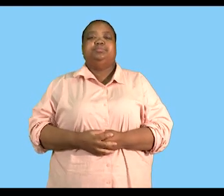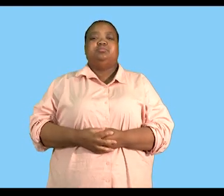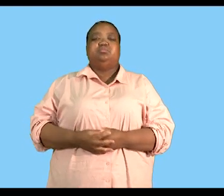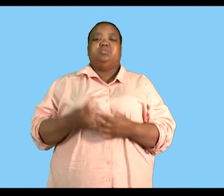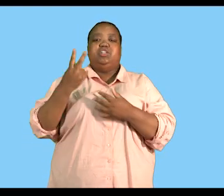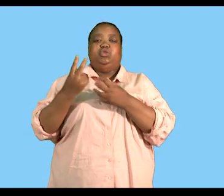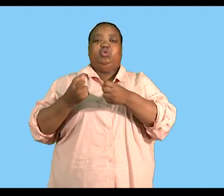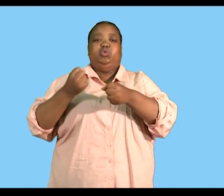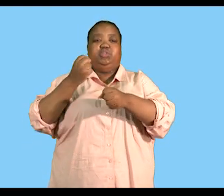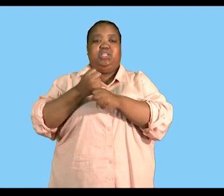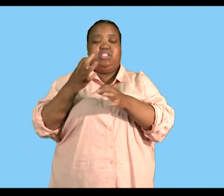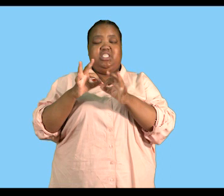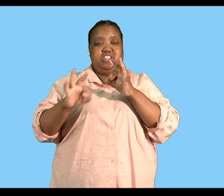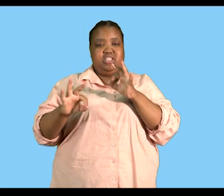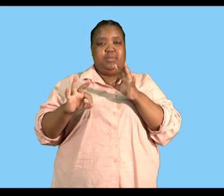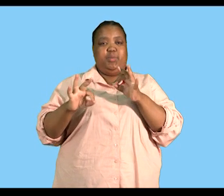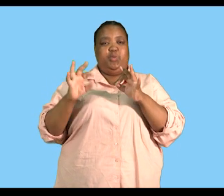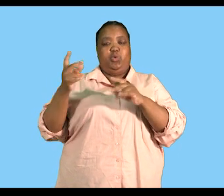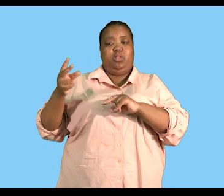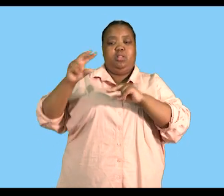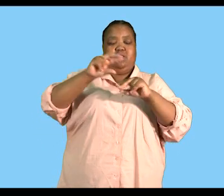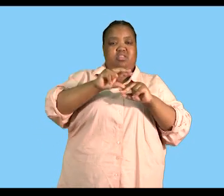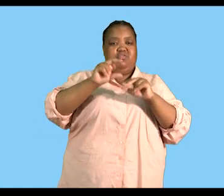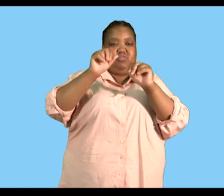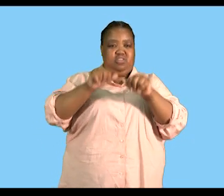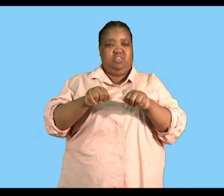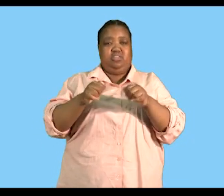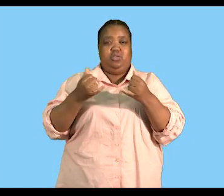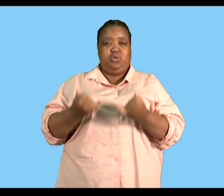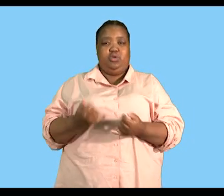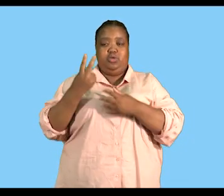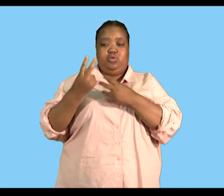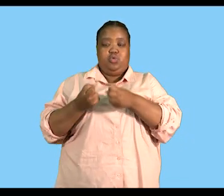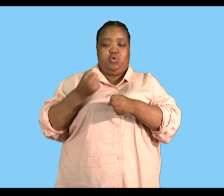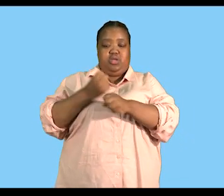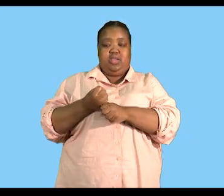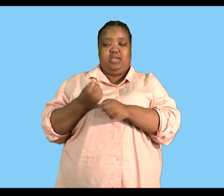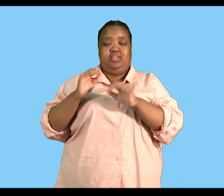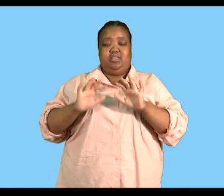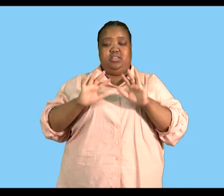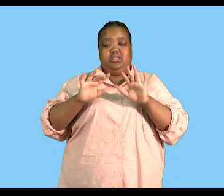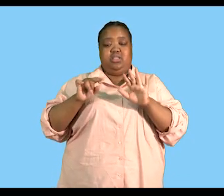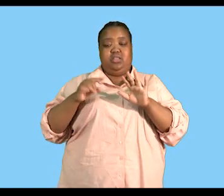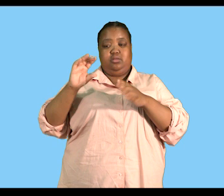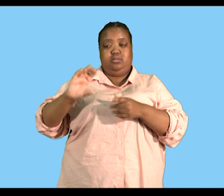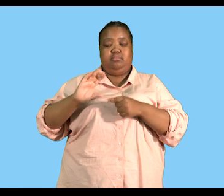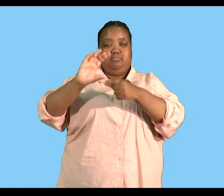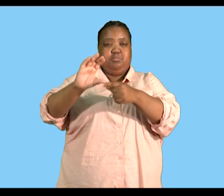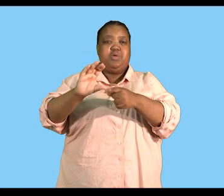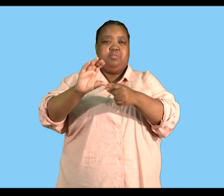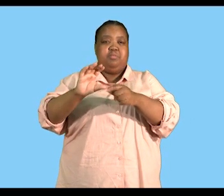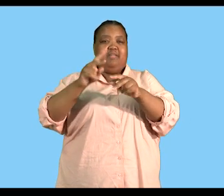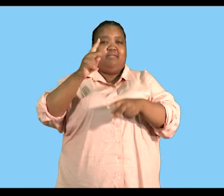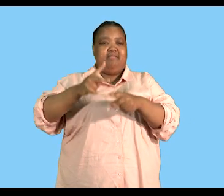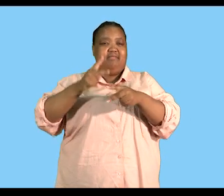will receive from the bank after 2 years of investment? So now in this case, remember, we need to write what